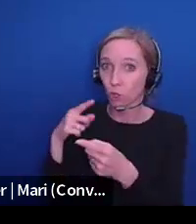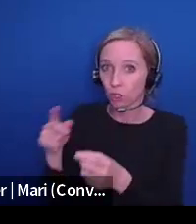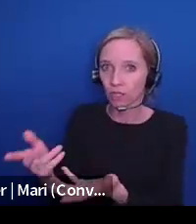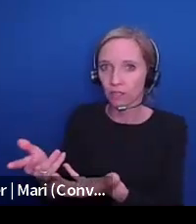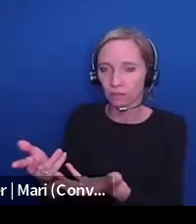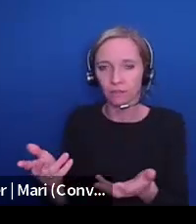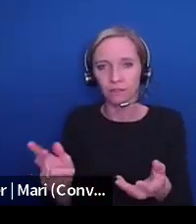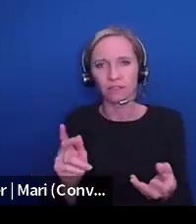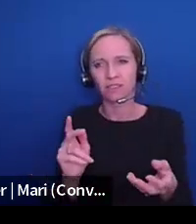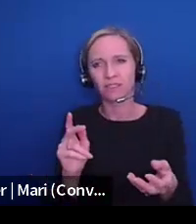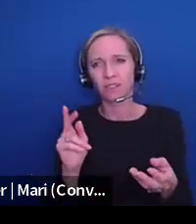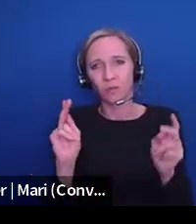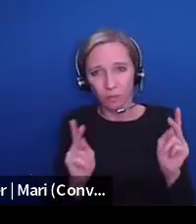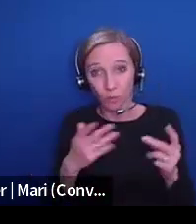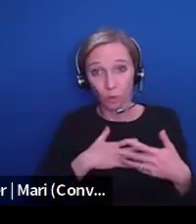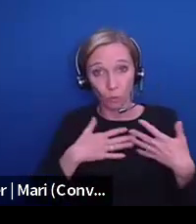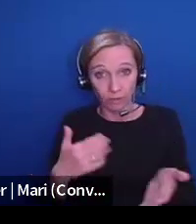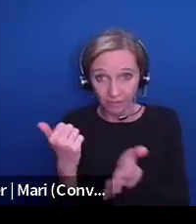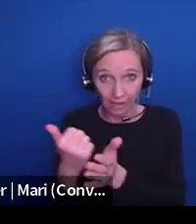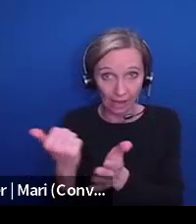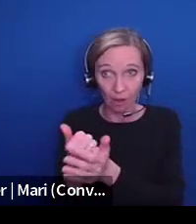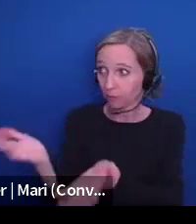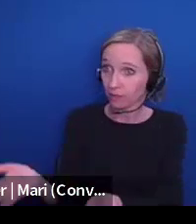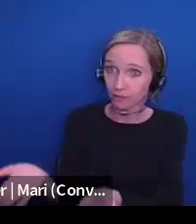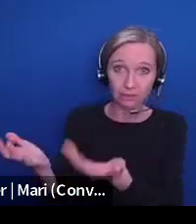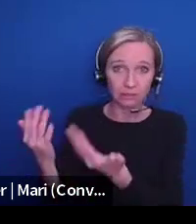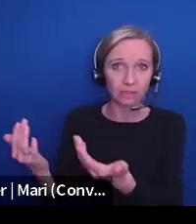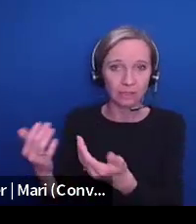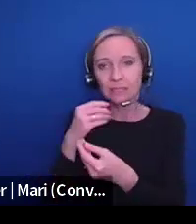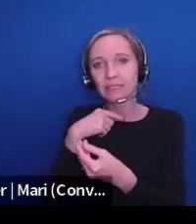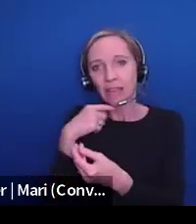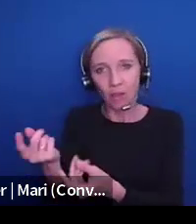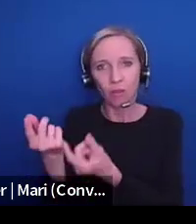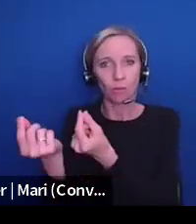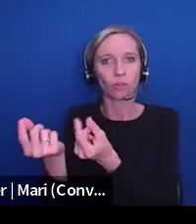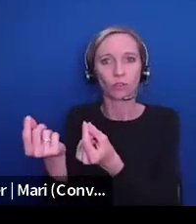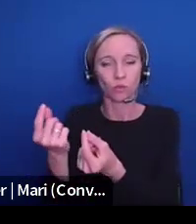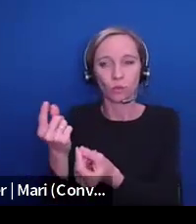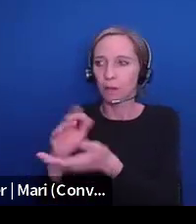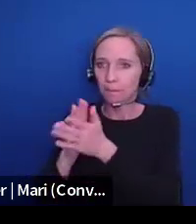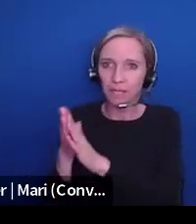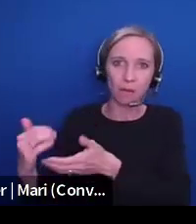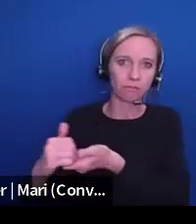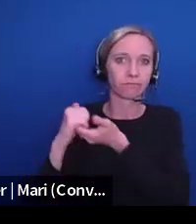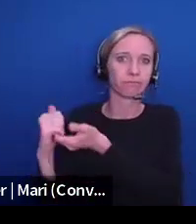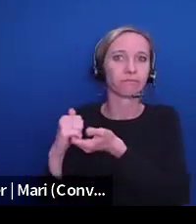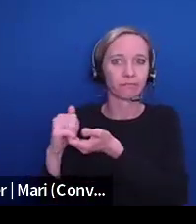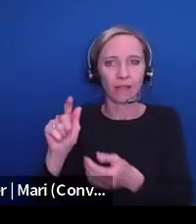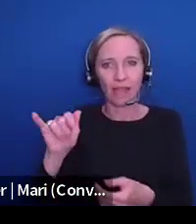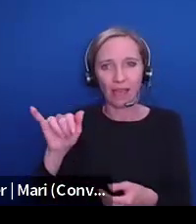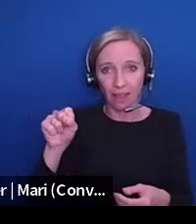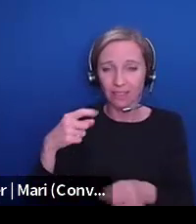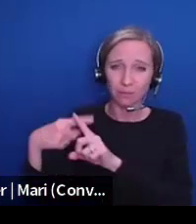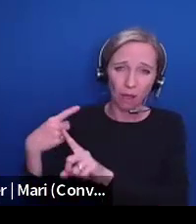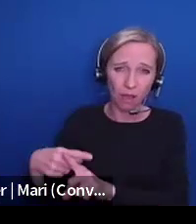the people that are willing to help, and let's empower them to become allies. And I think like that positive language,